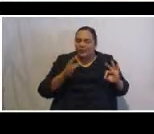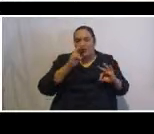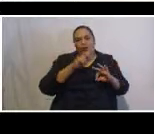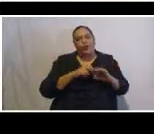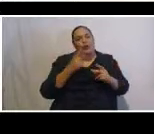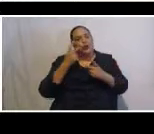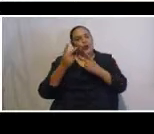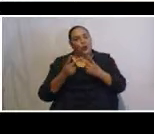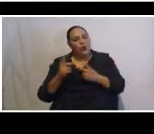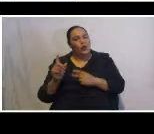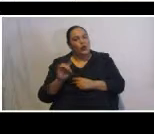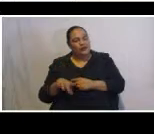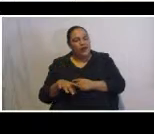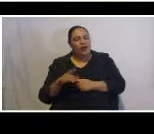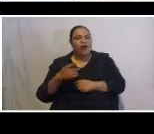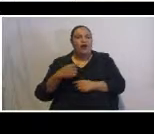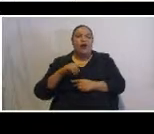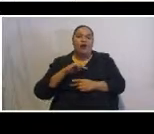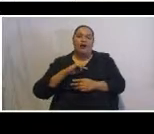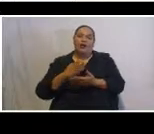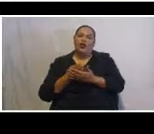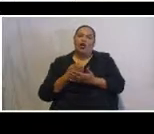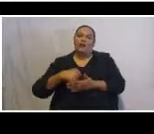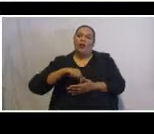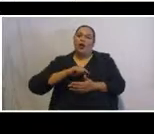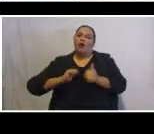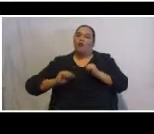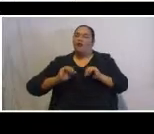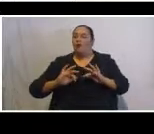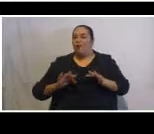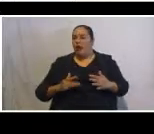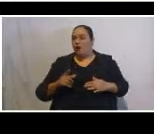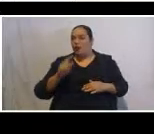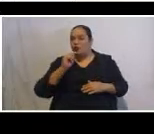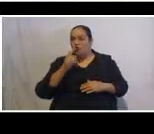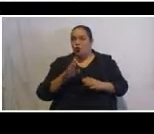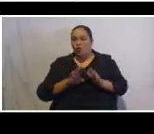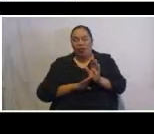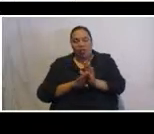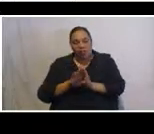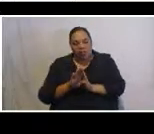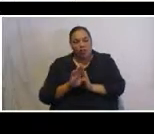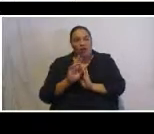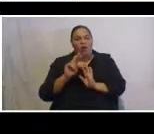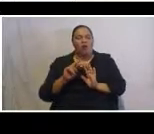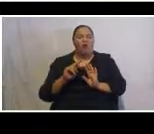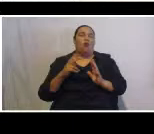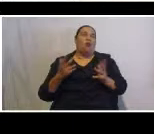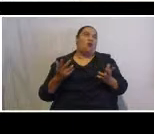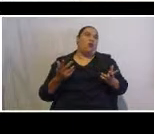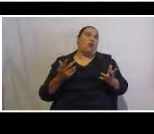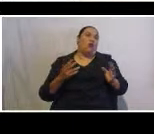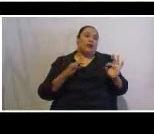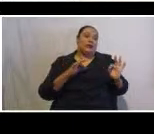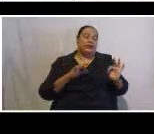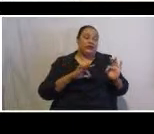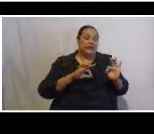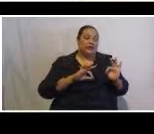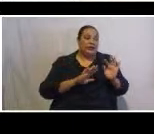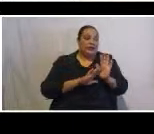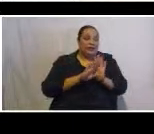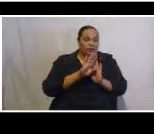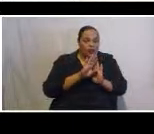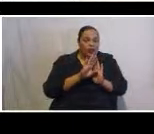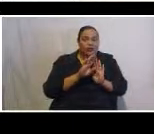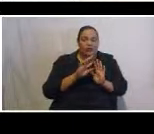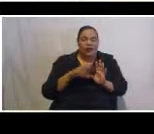to look at how our economy is performing. Is it going to really take, these increases that might come